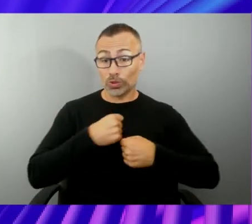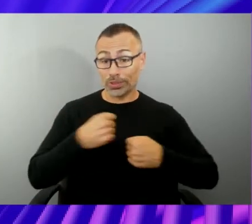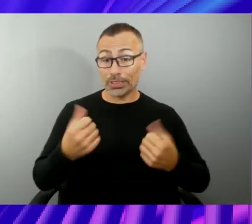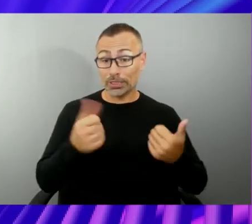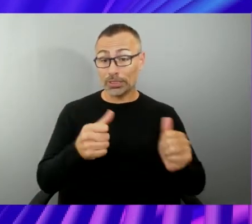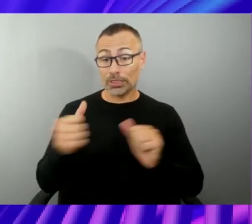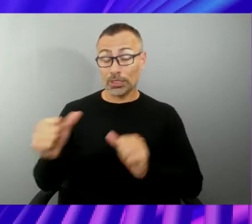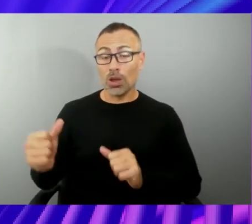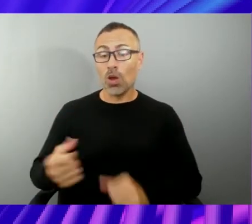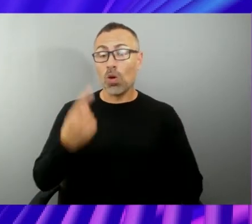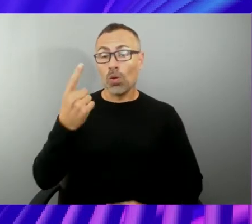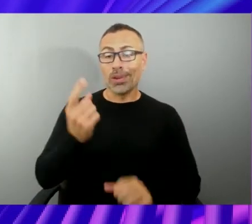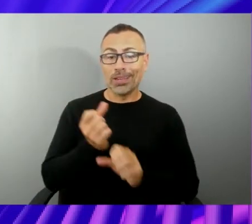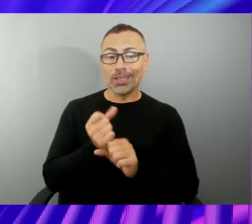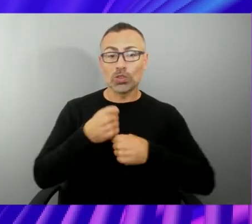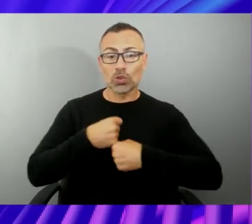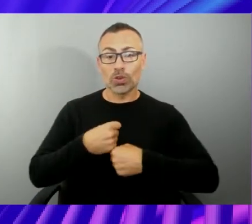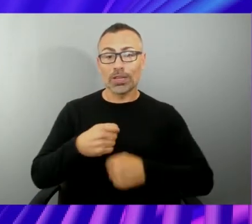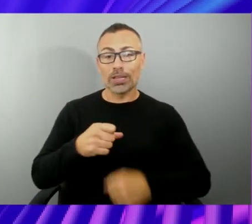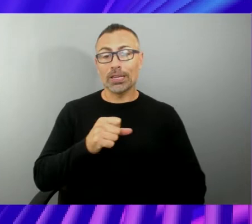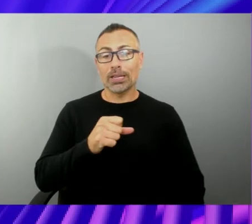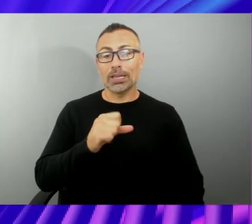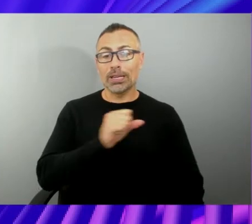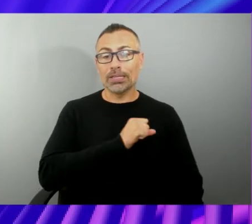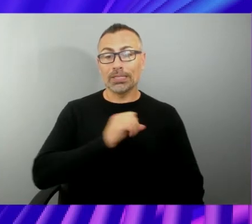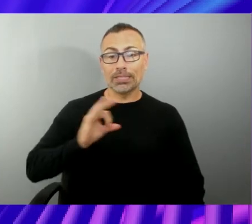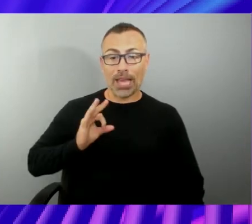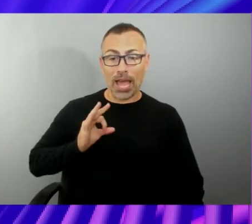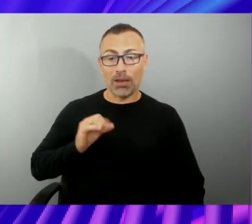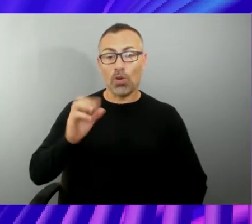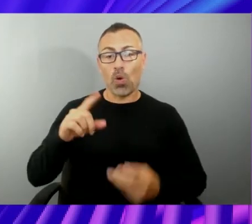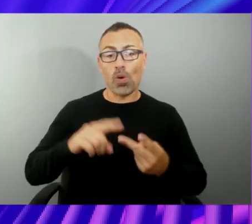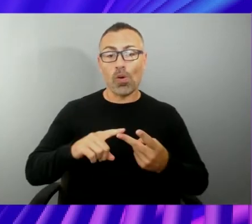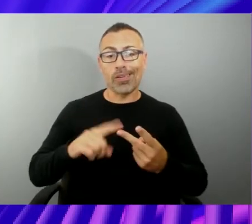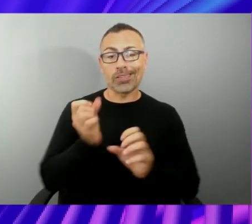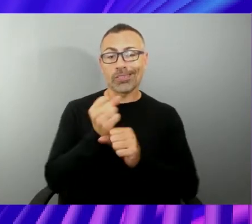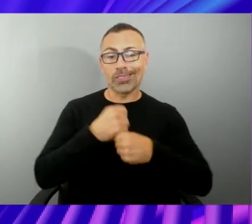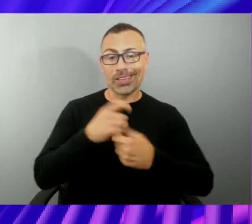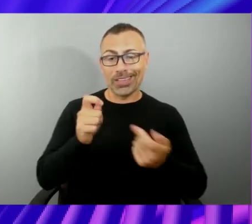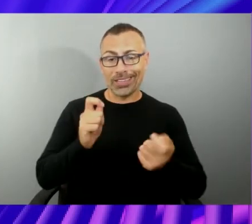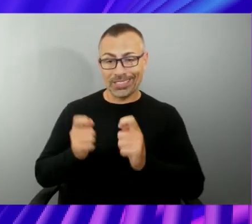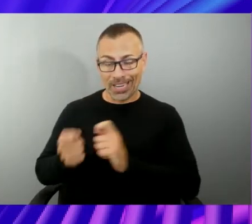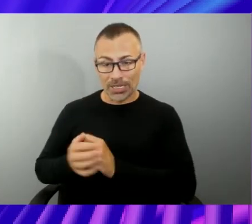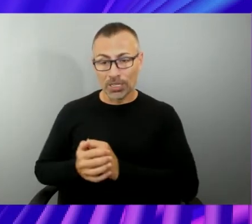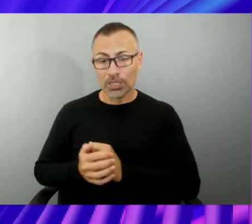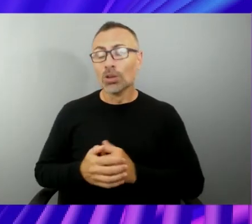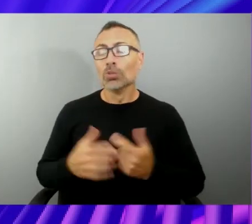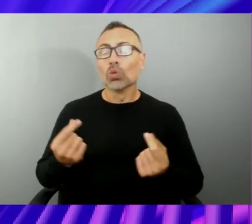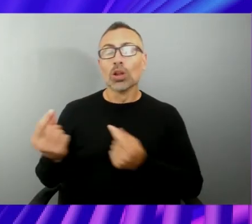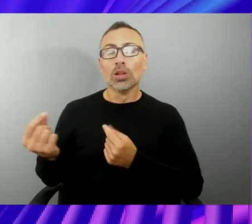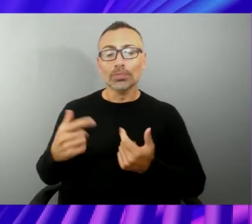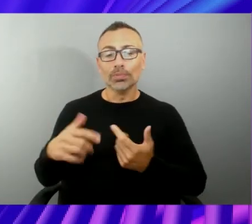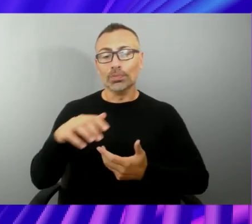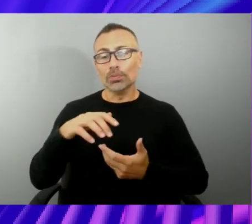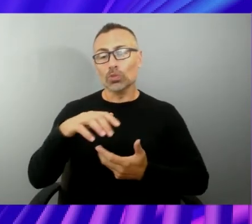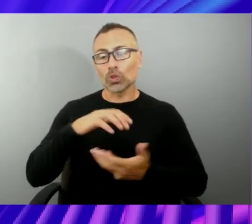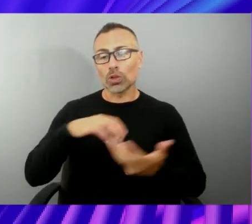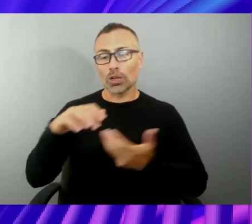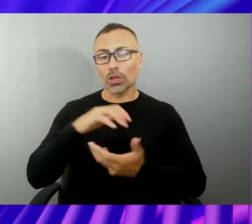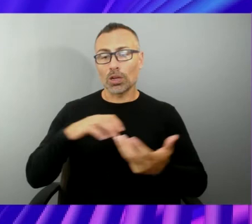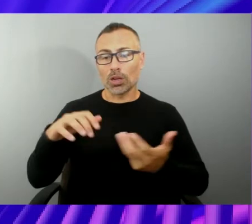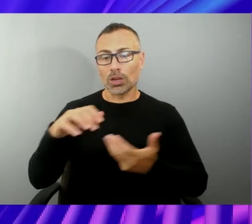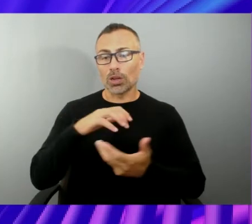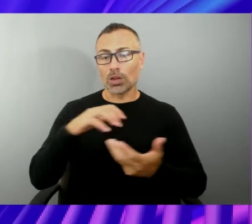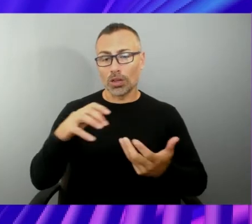create stack and create change set. So basically using CloudFormation templates to attempt to create